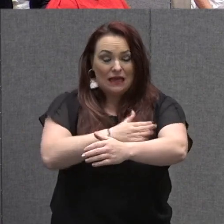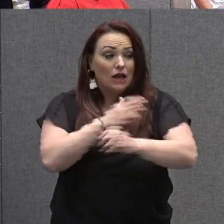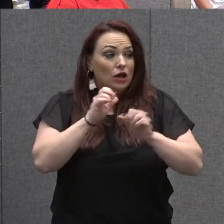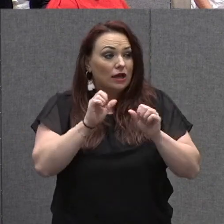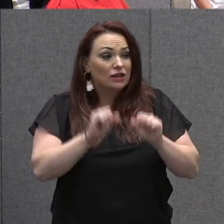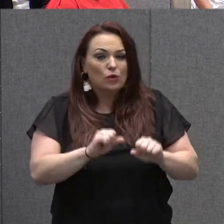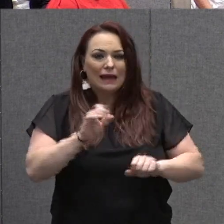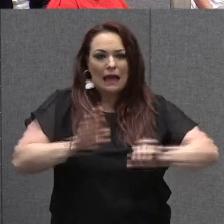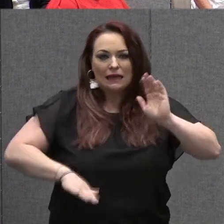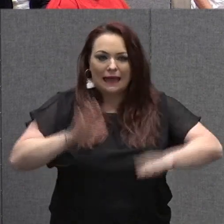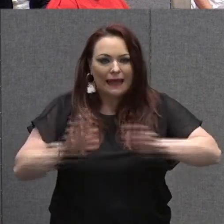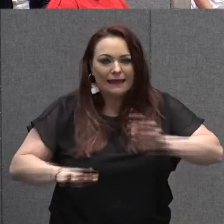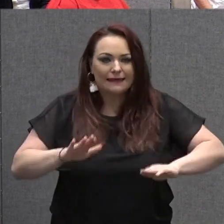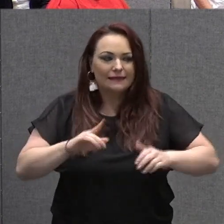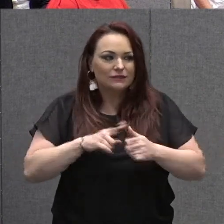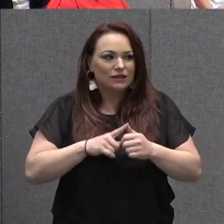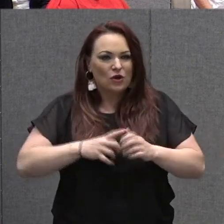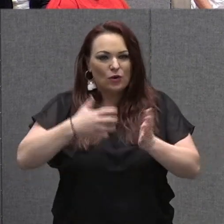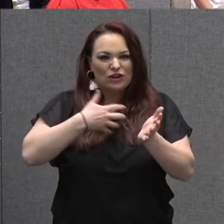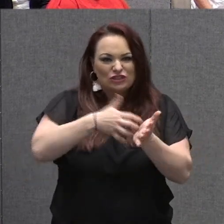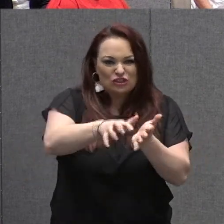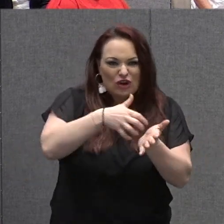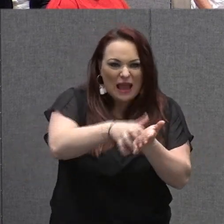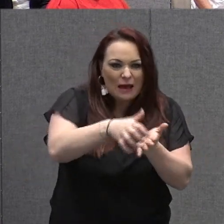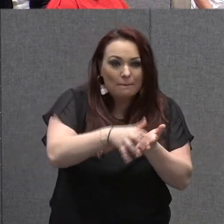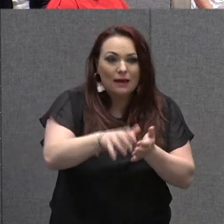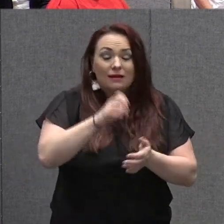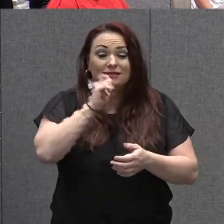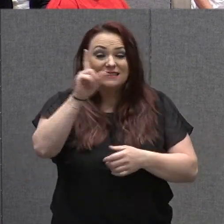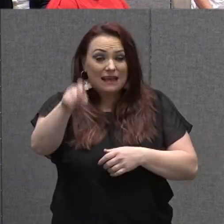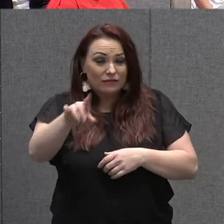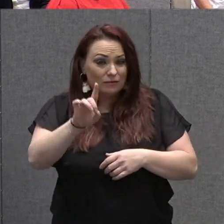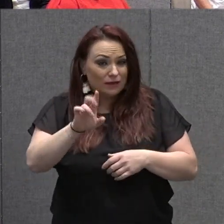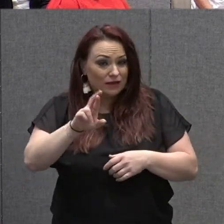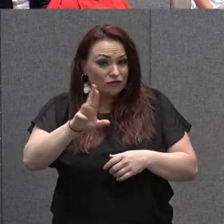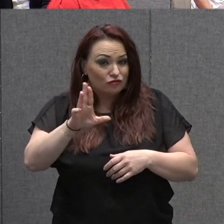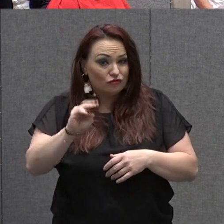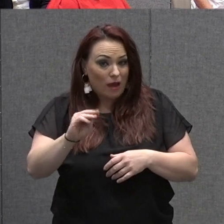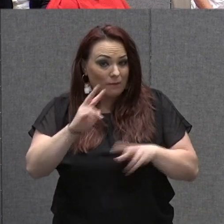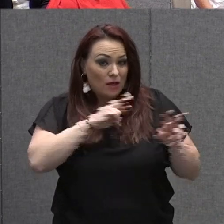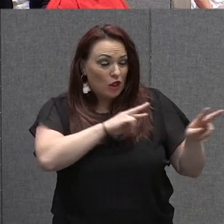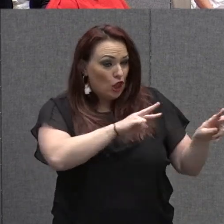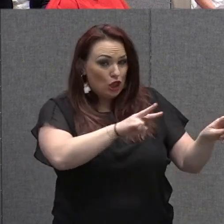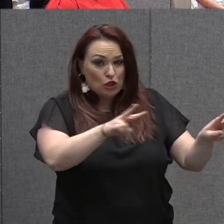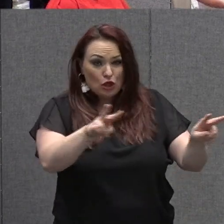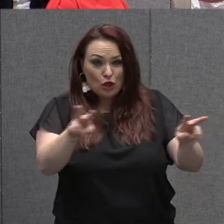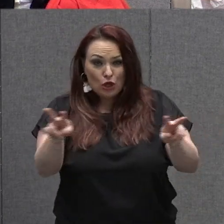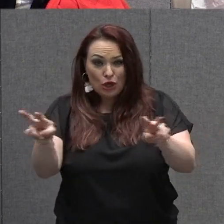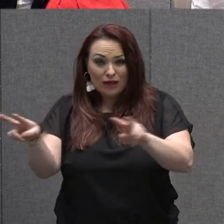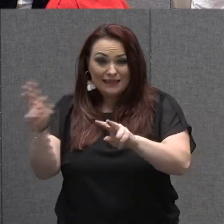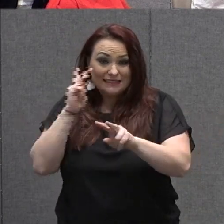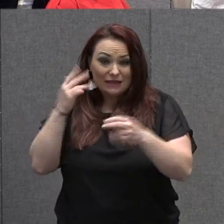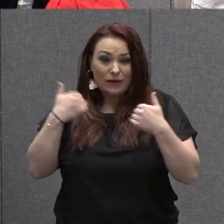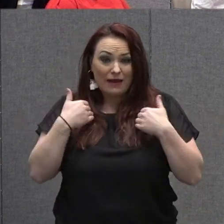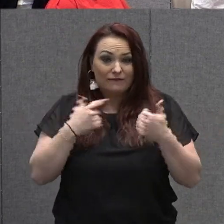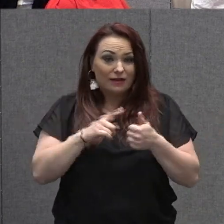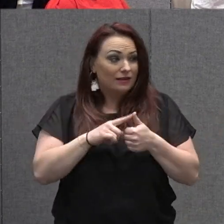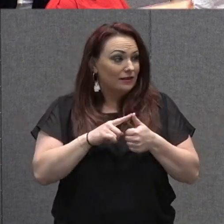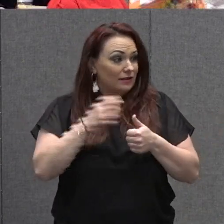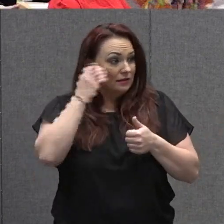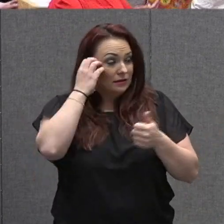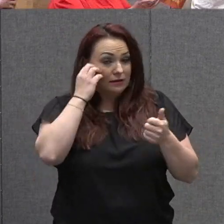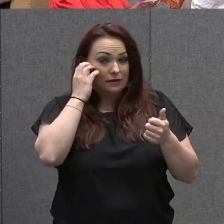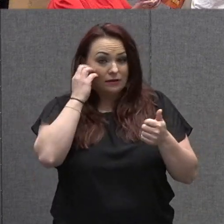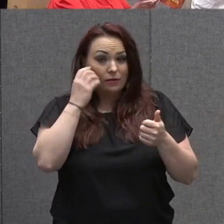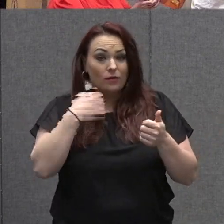that you can hit or that you can scrape. It doesn't have to be a drum. I just want you to look around right now and see what we have here. We do have some